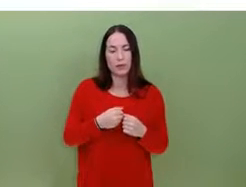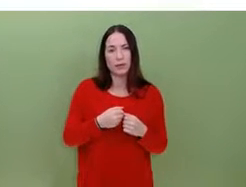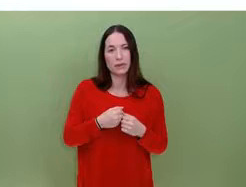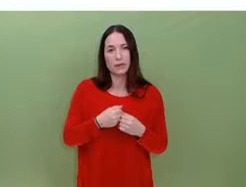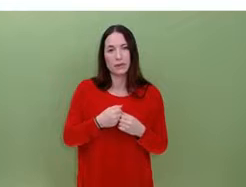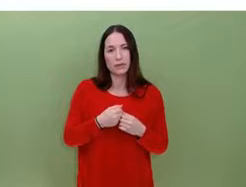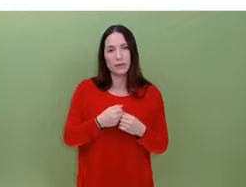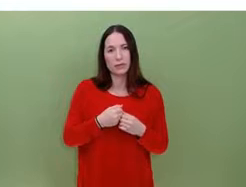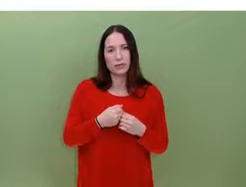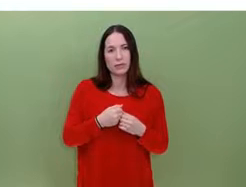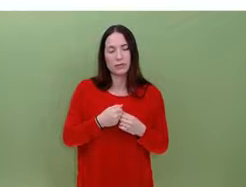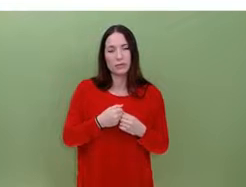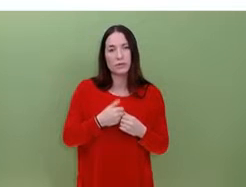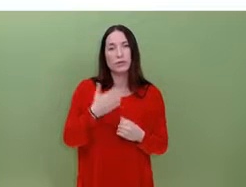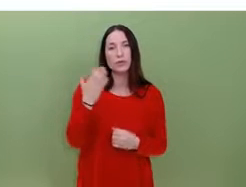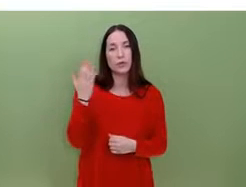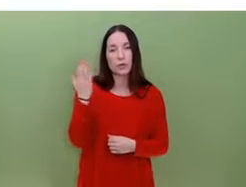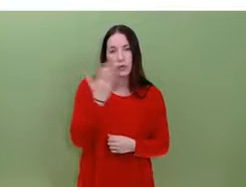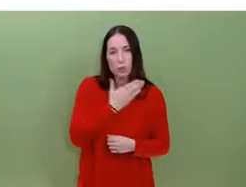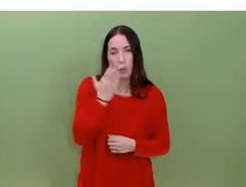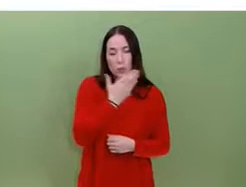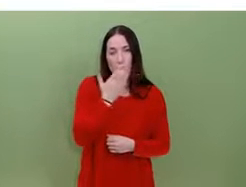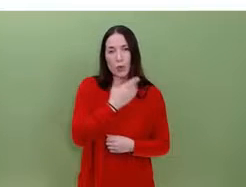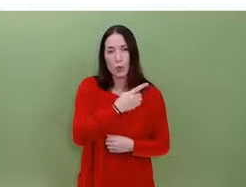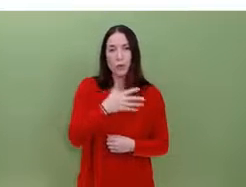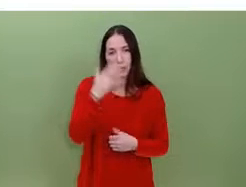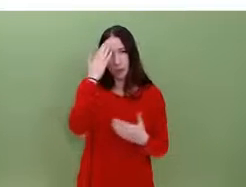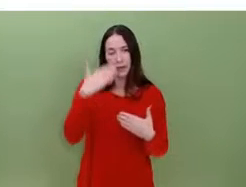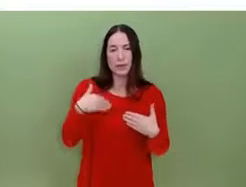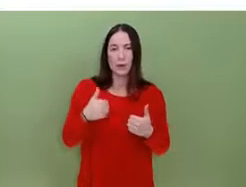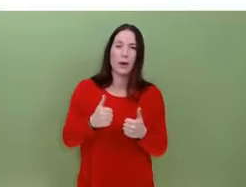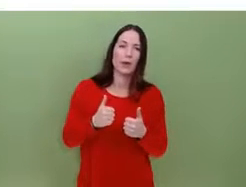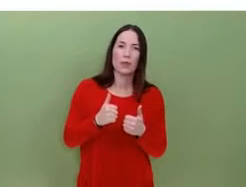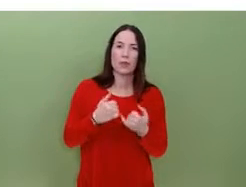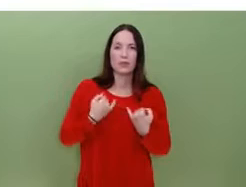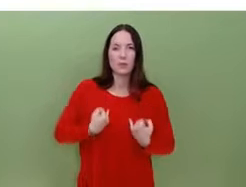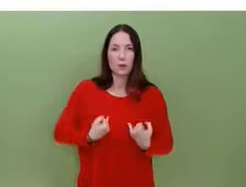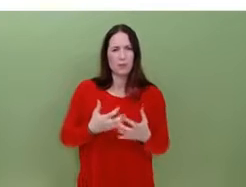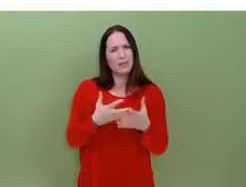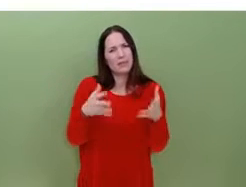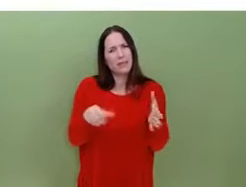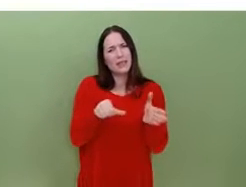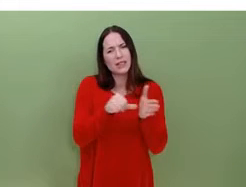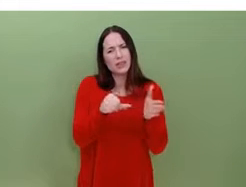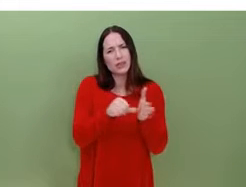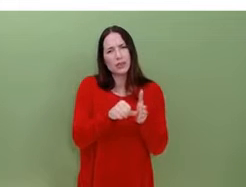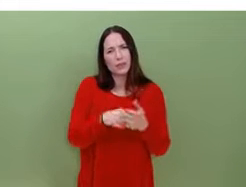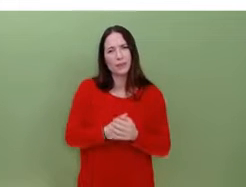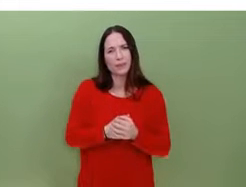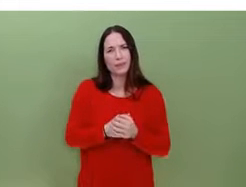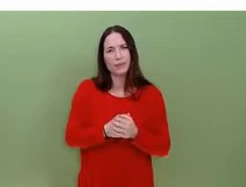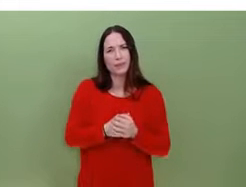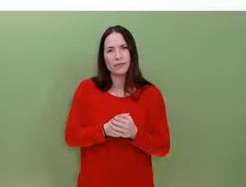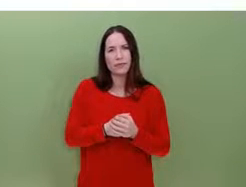Schooling for those who have probable mental disorder is a major issue, but access to laptops